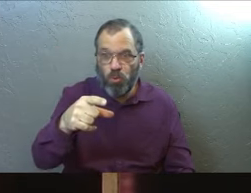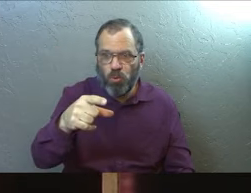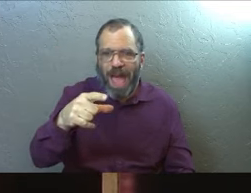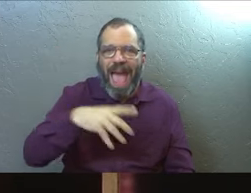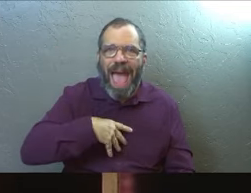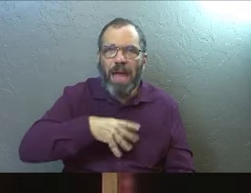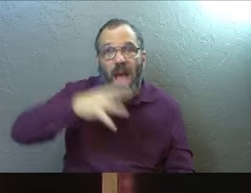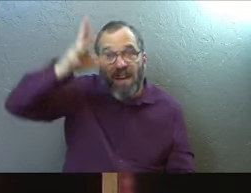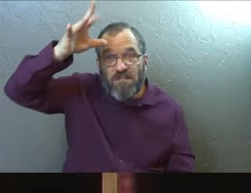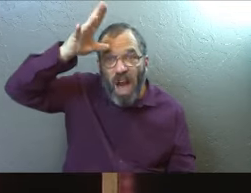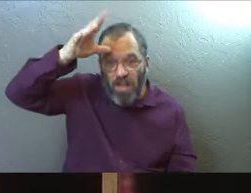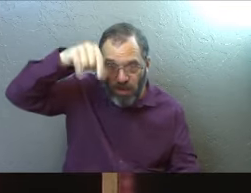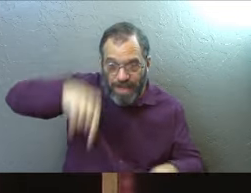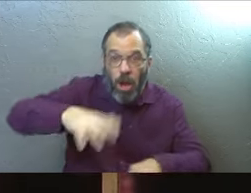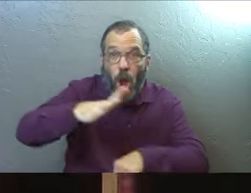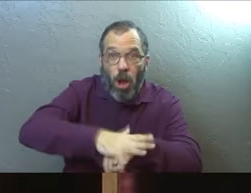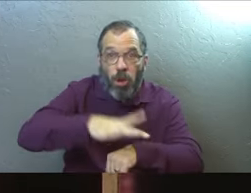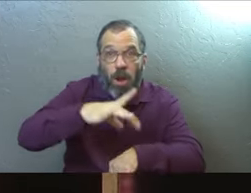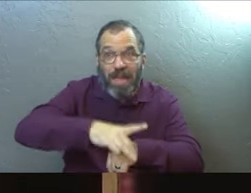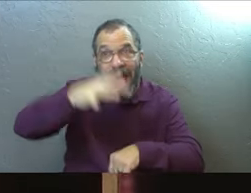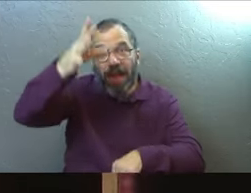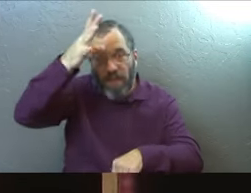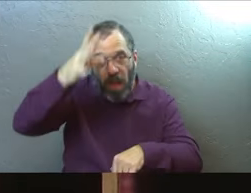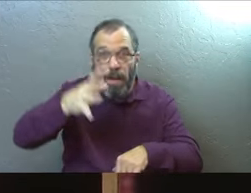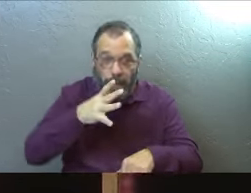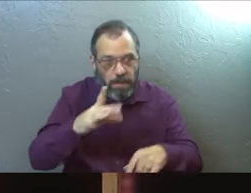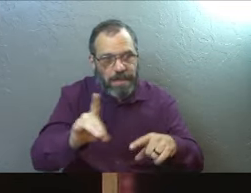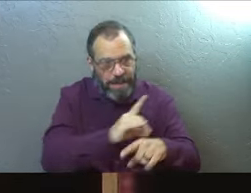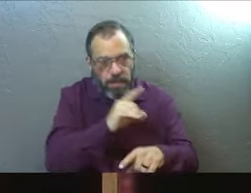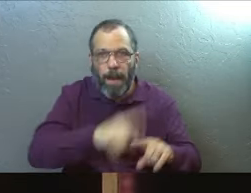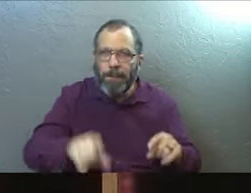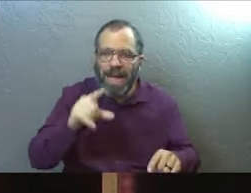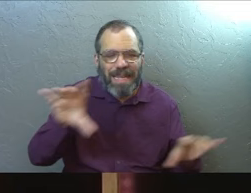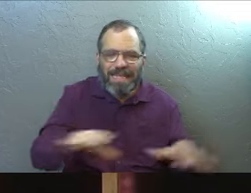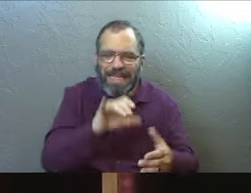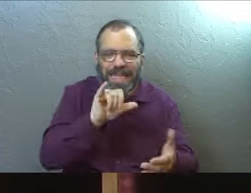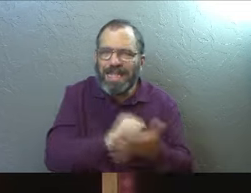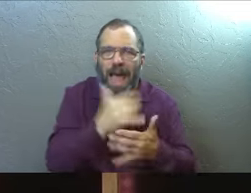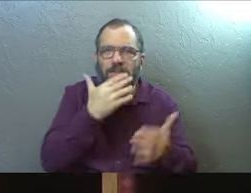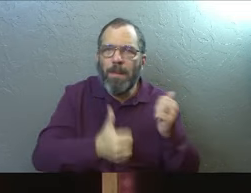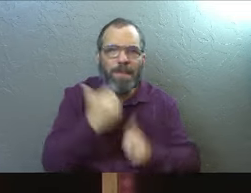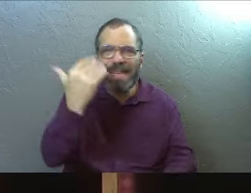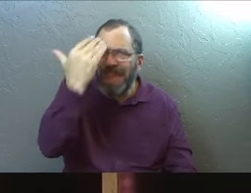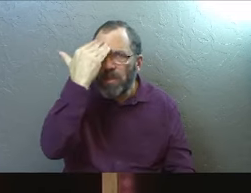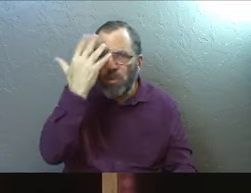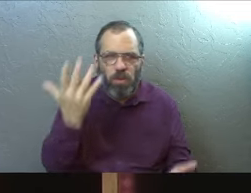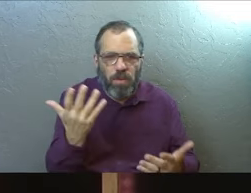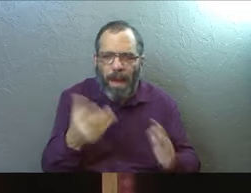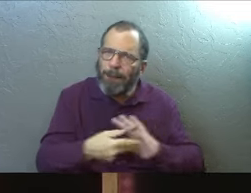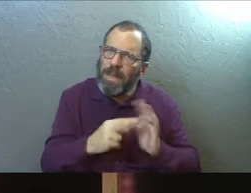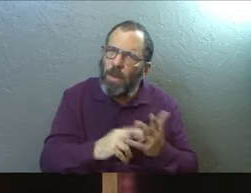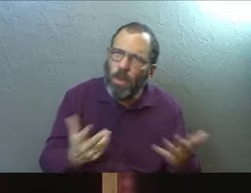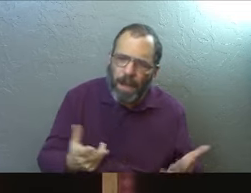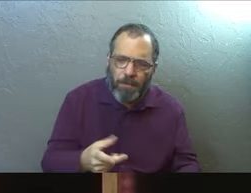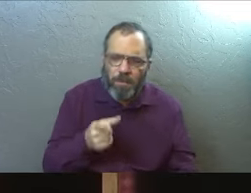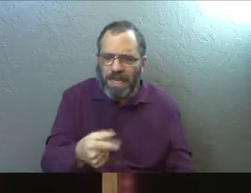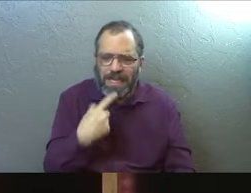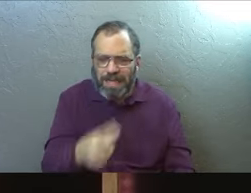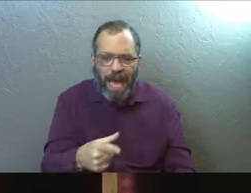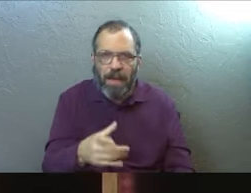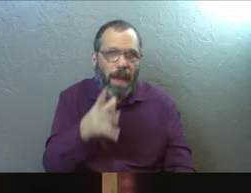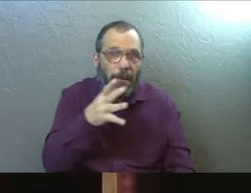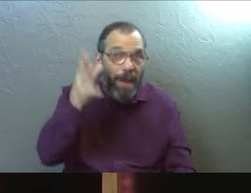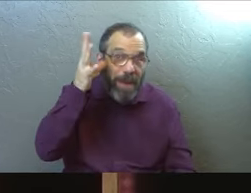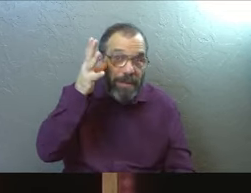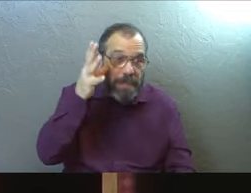earthly parents and they disciplined you, but they only did the best they knew how. What's he implying? He's implying